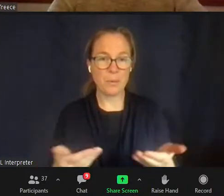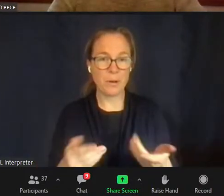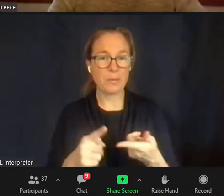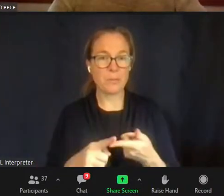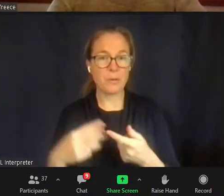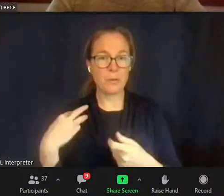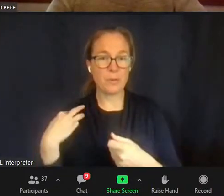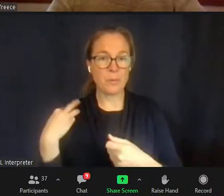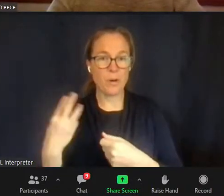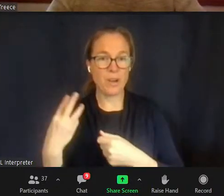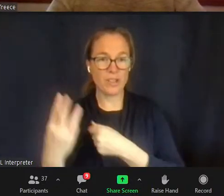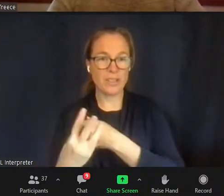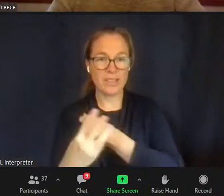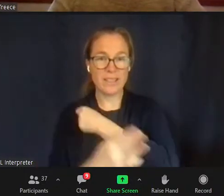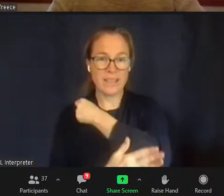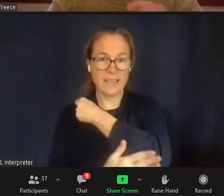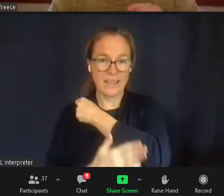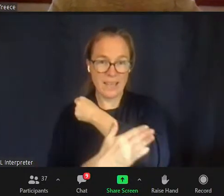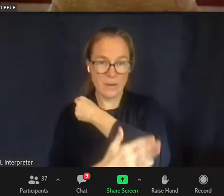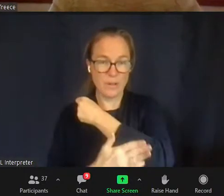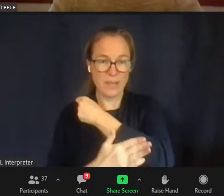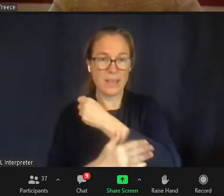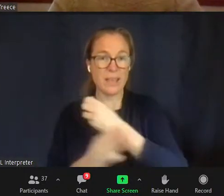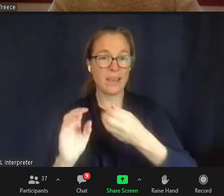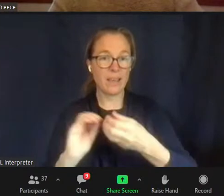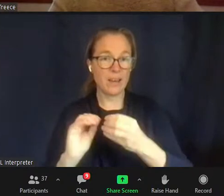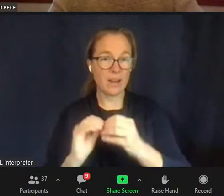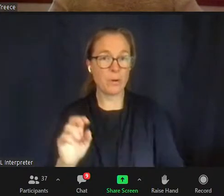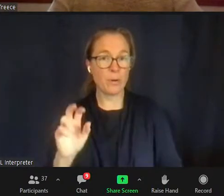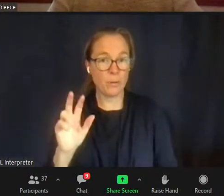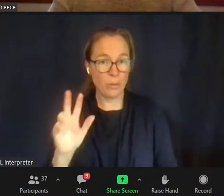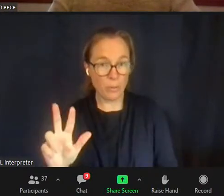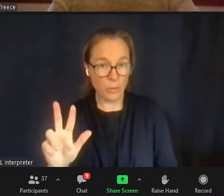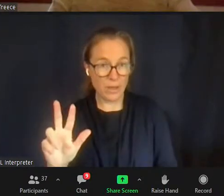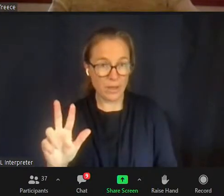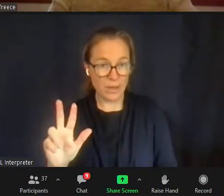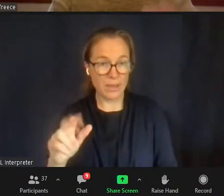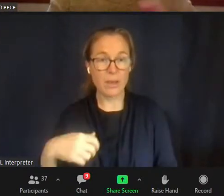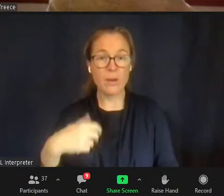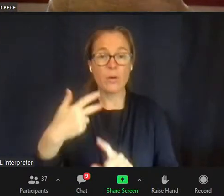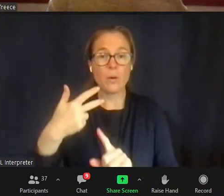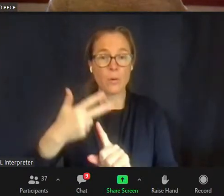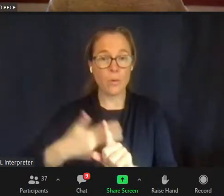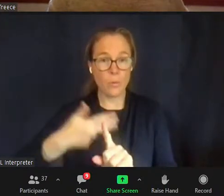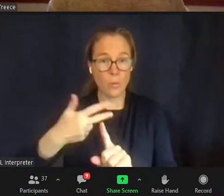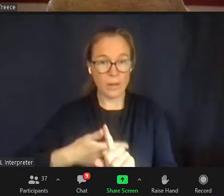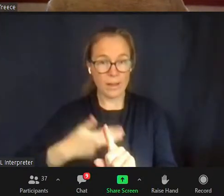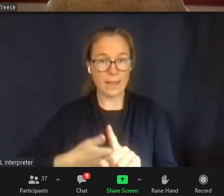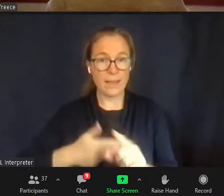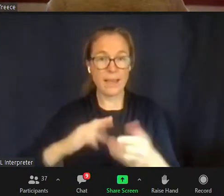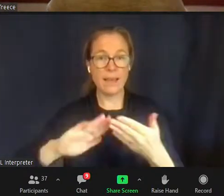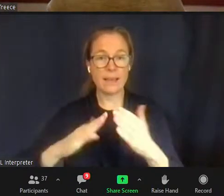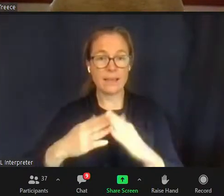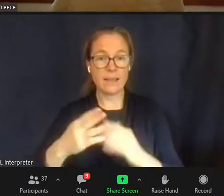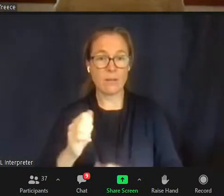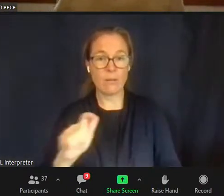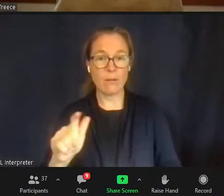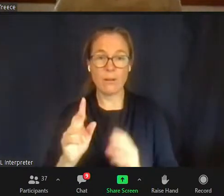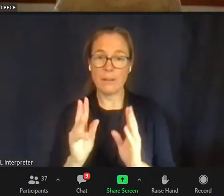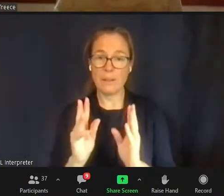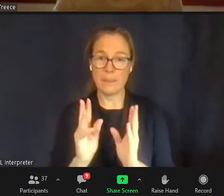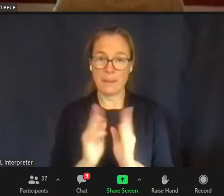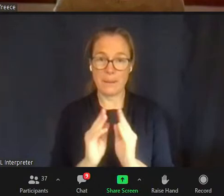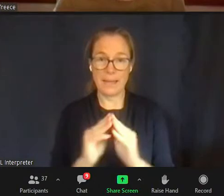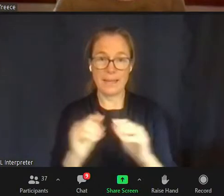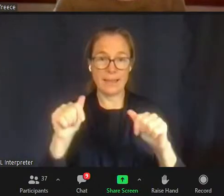to the third of 4 quarterly town hall meetings of the Board of County